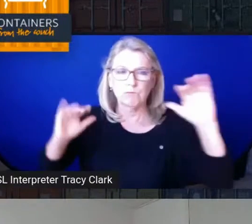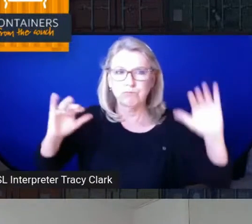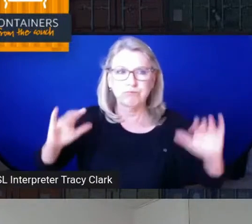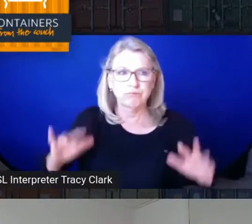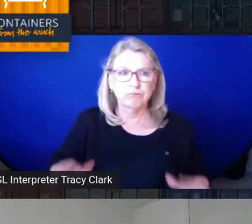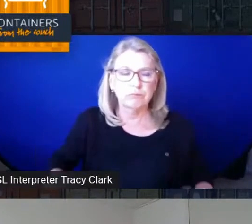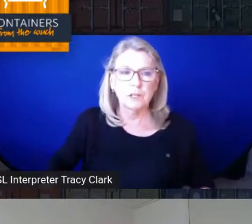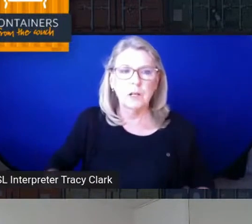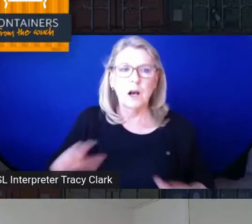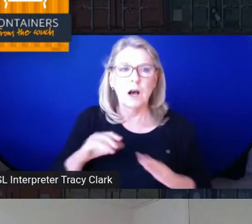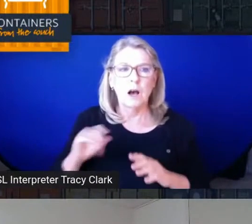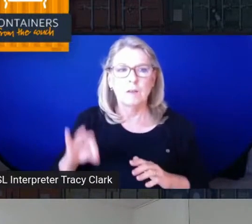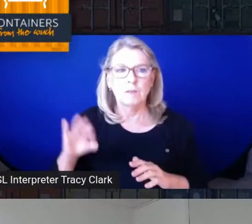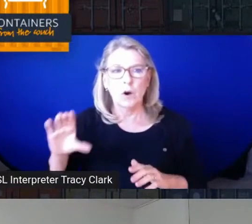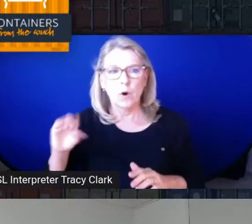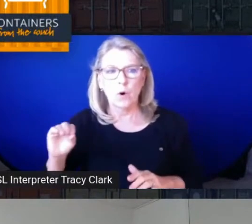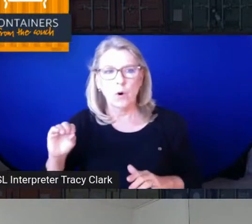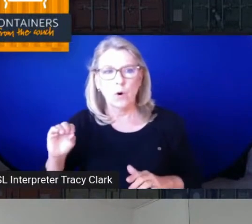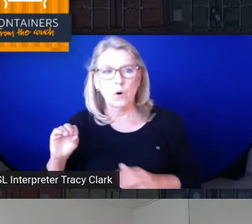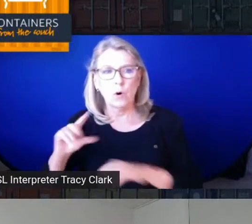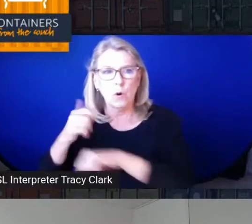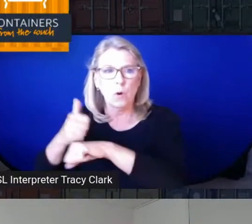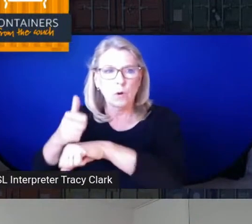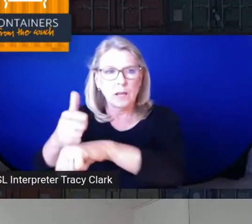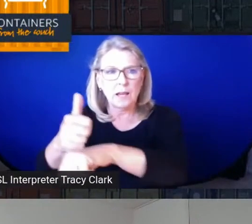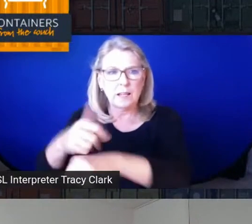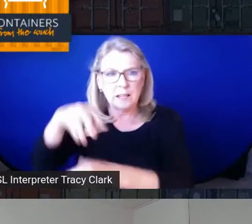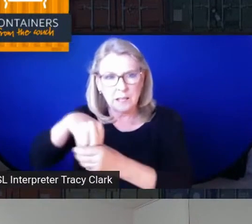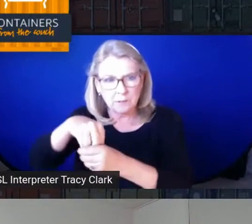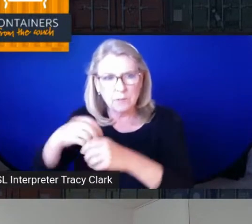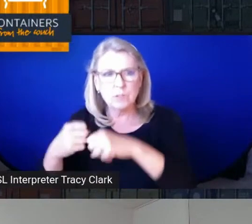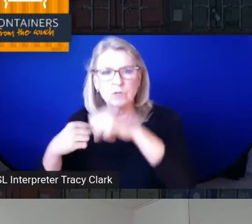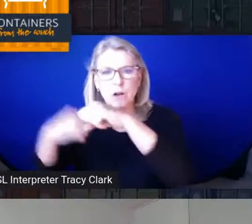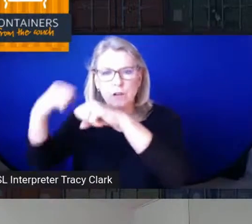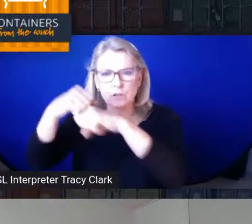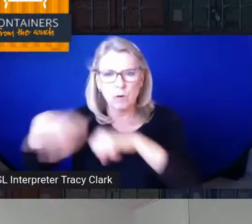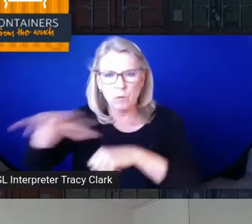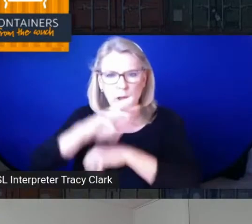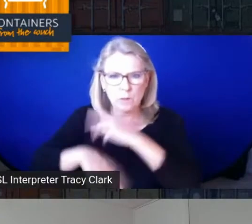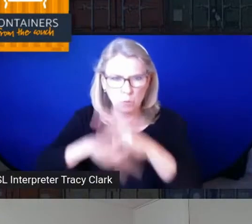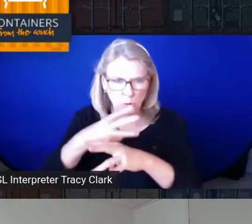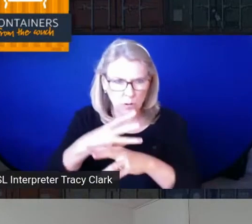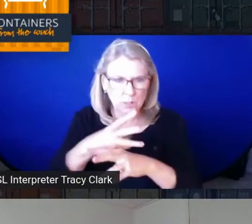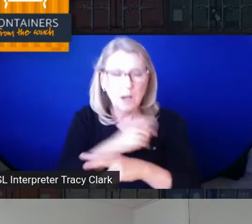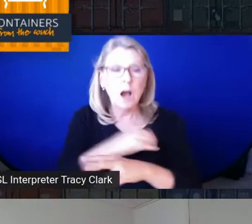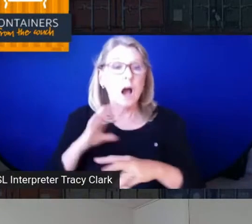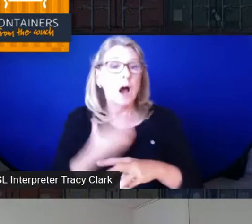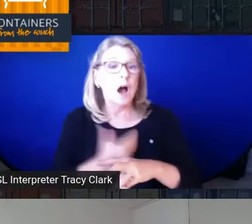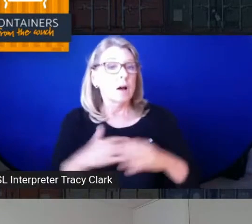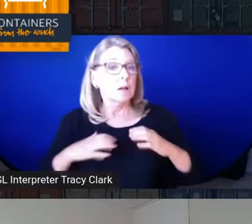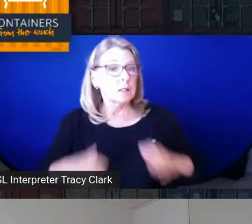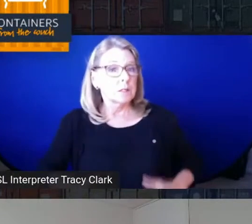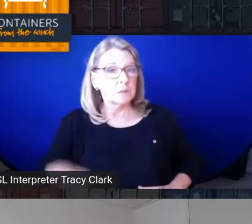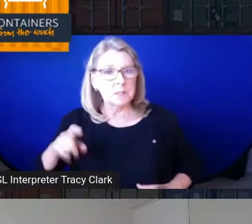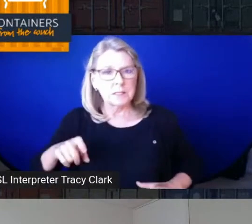different needs, whether it's from a storage perspective, from a compute perspective, networking or accelerators or